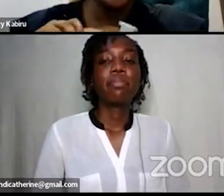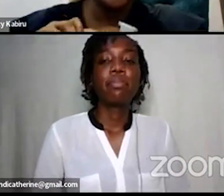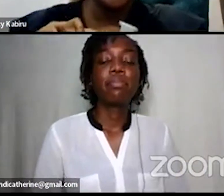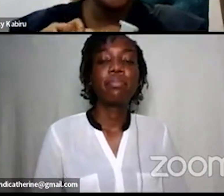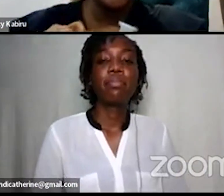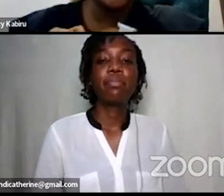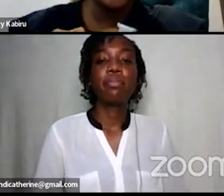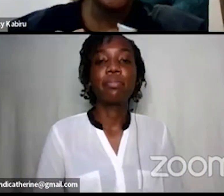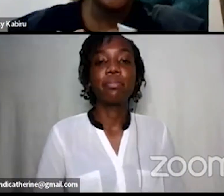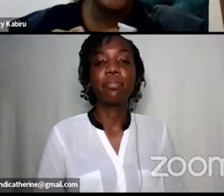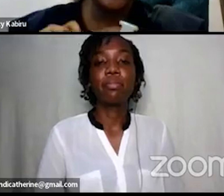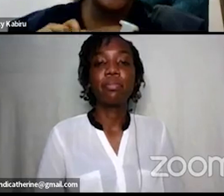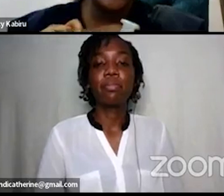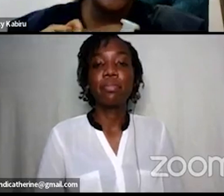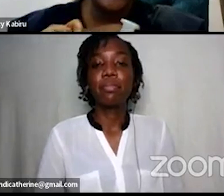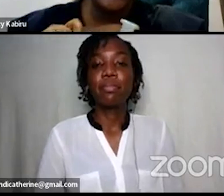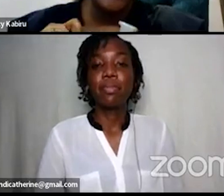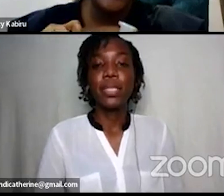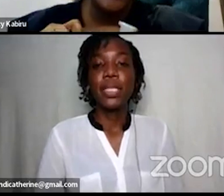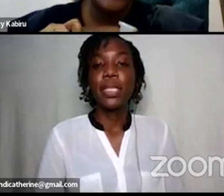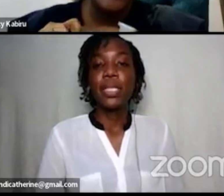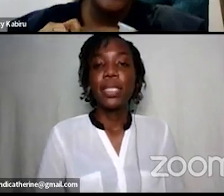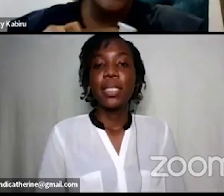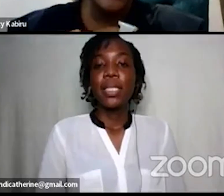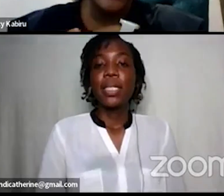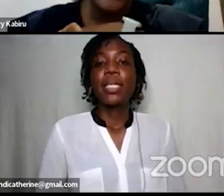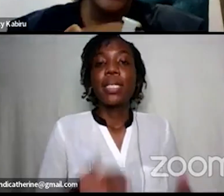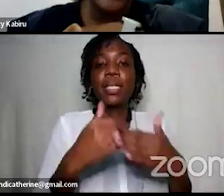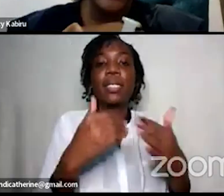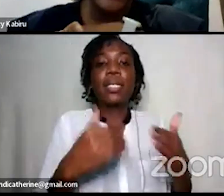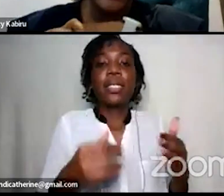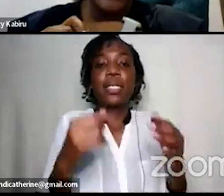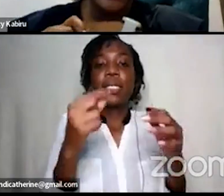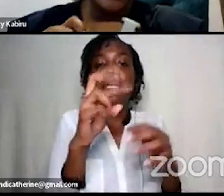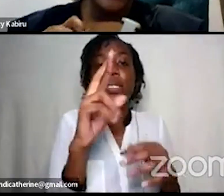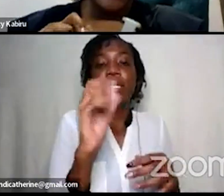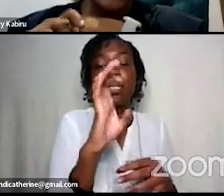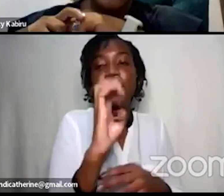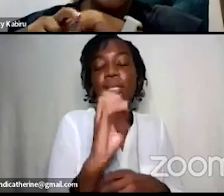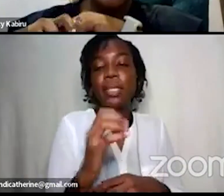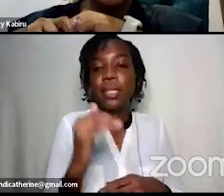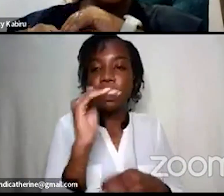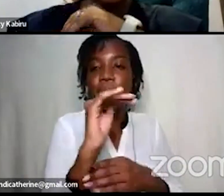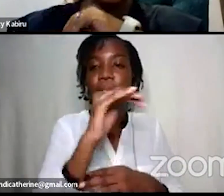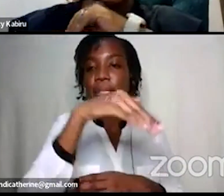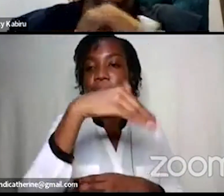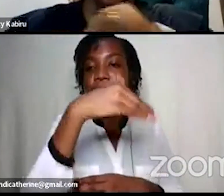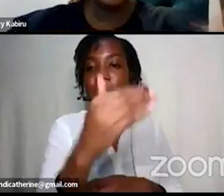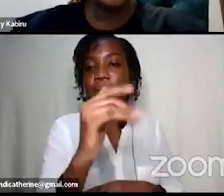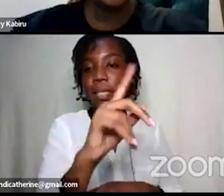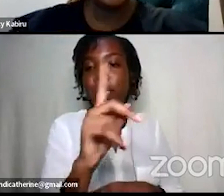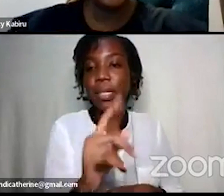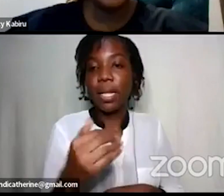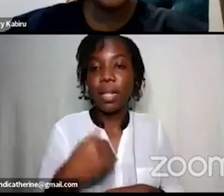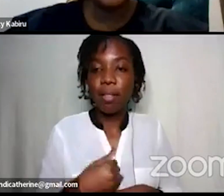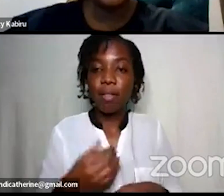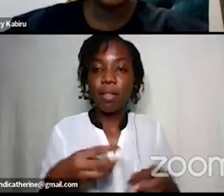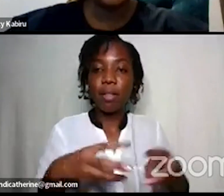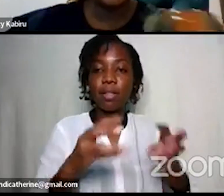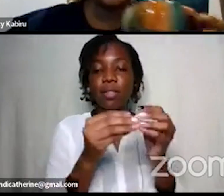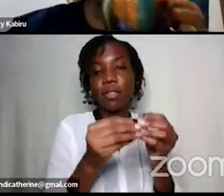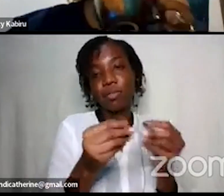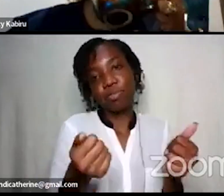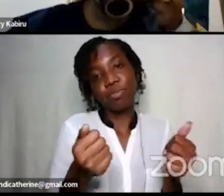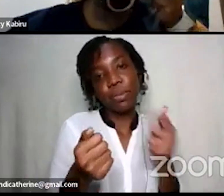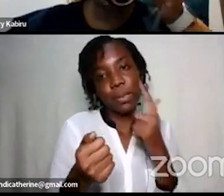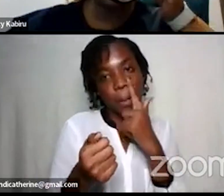Lest I Excellent. forget before Grace asks the next question, we have goodies from Pathway Solution Services. Today,